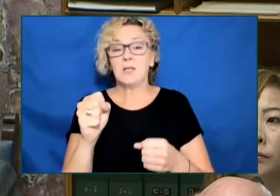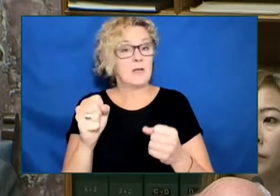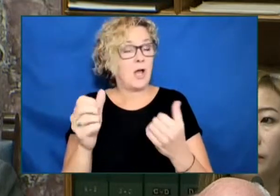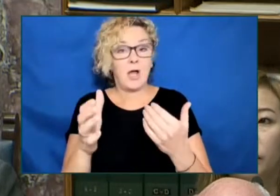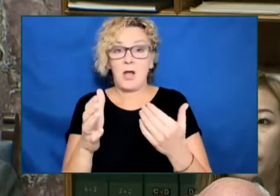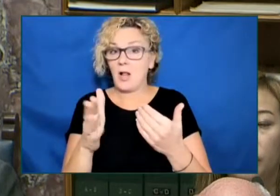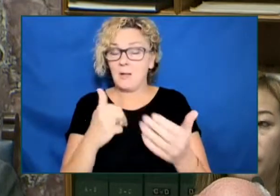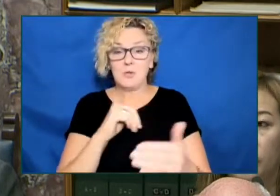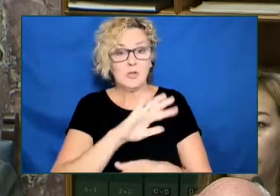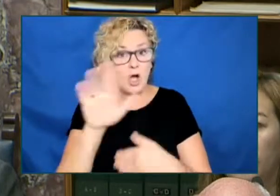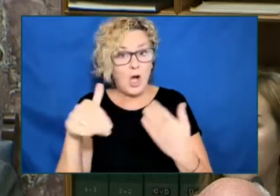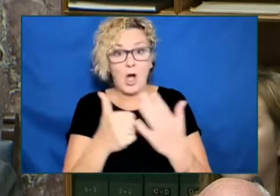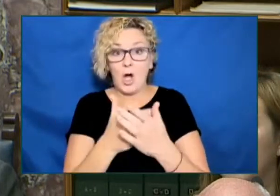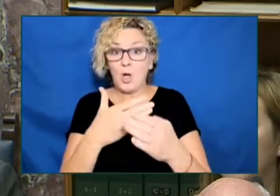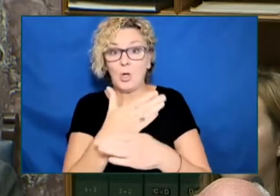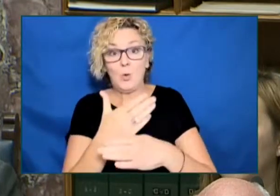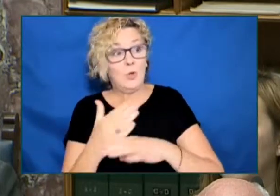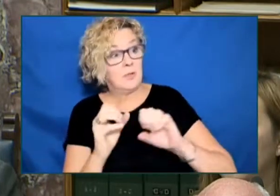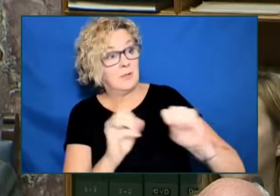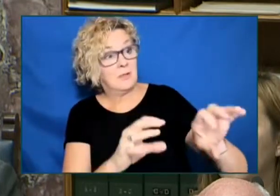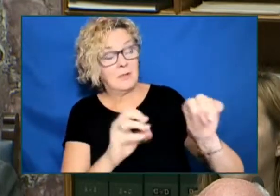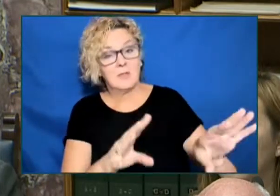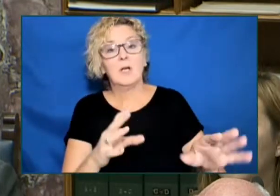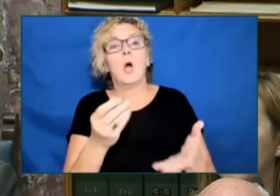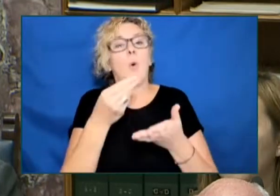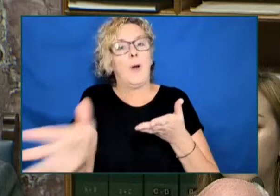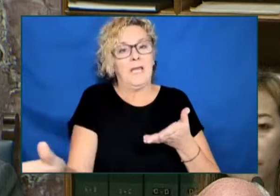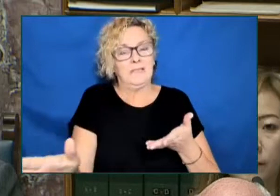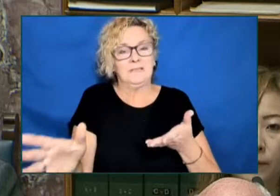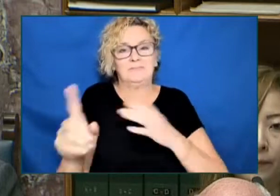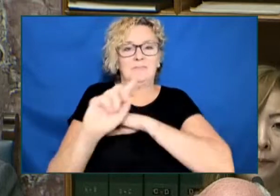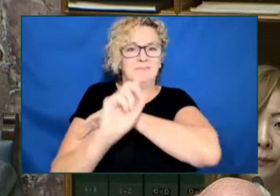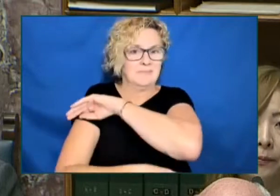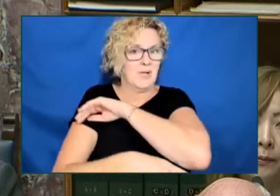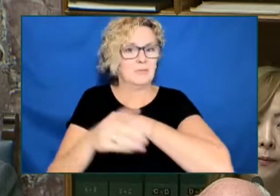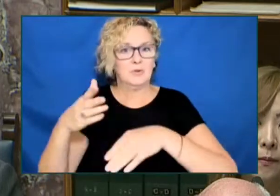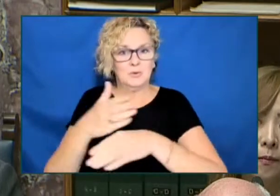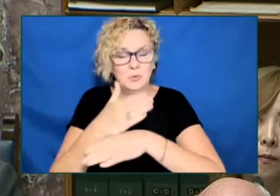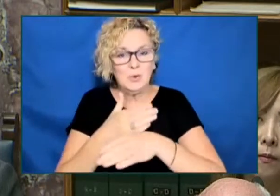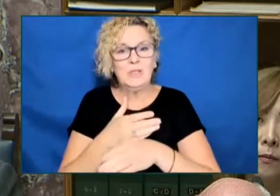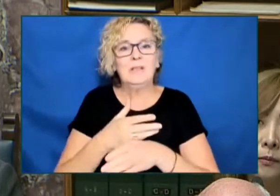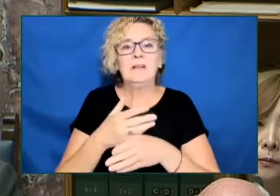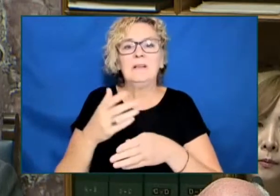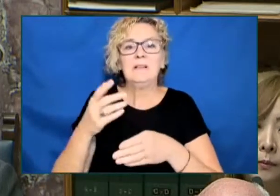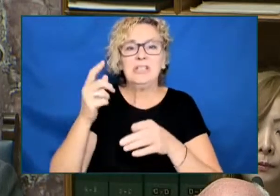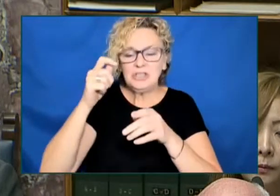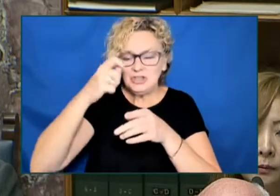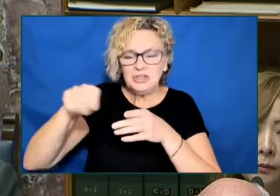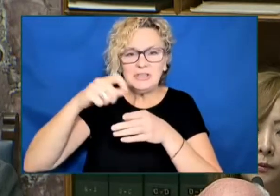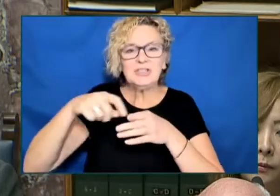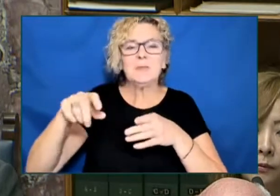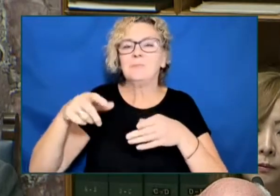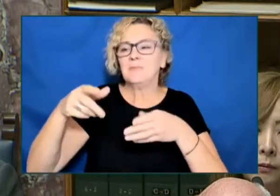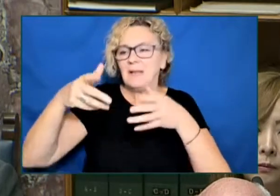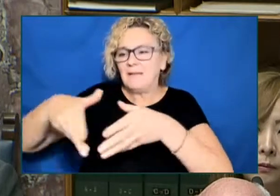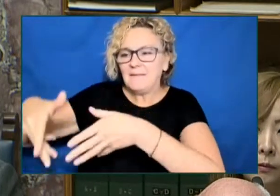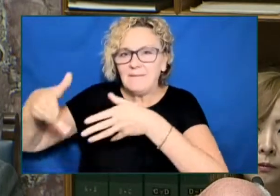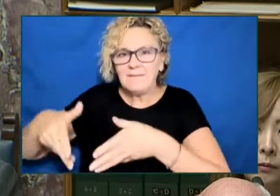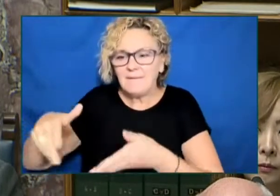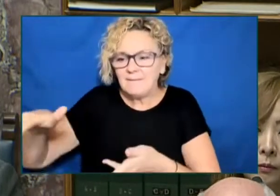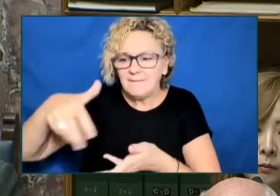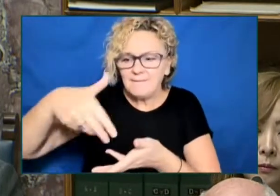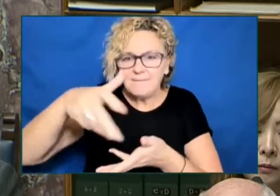sawdust, shavings, chips, and harvest residuals. You know, BC is a really